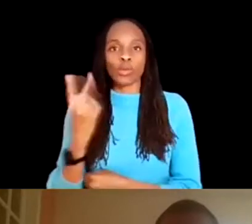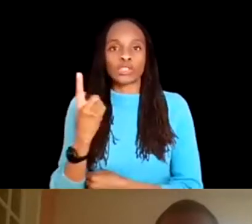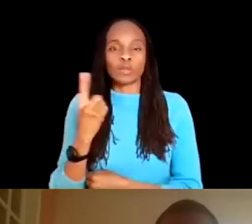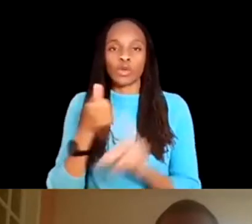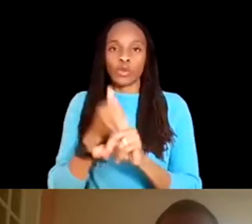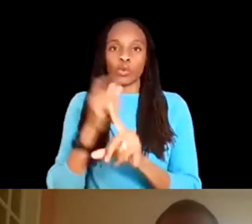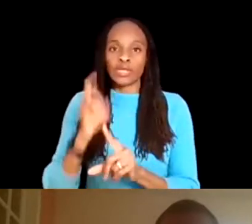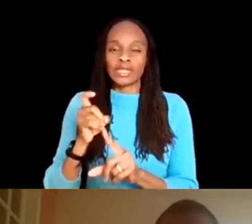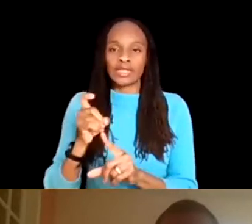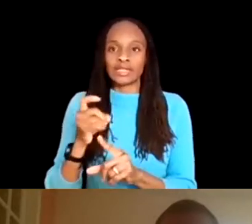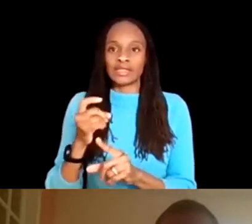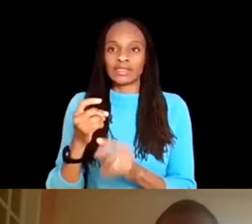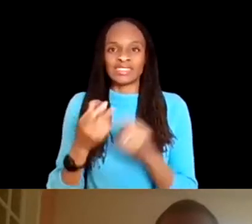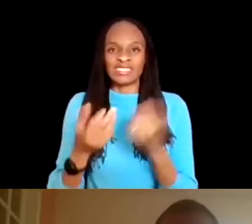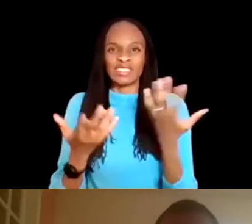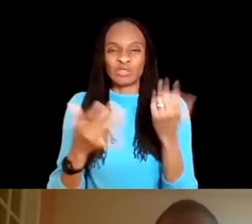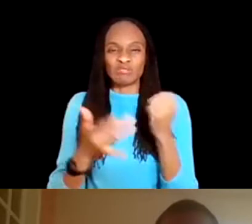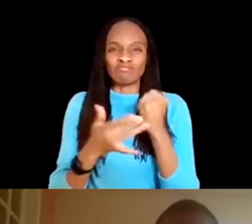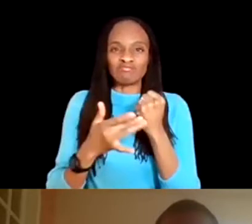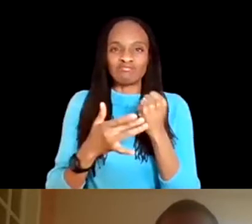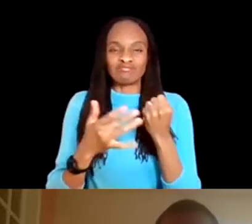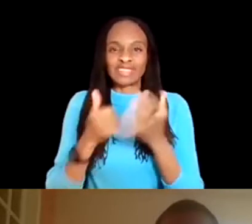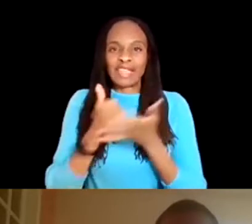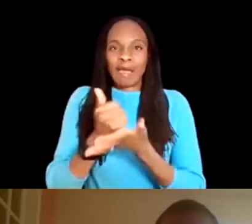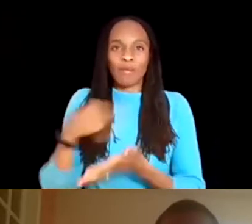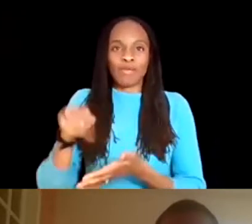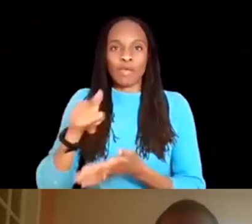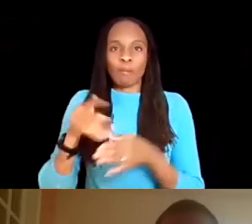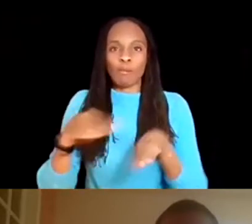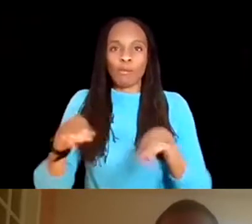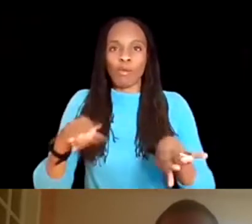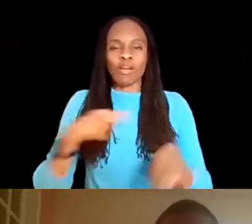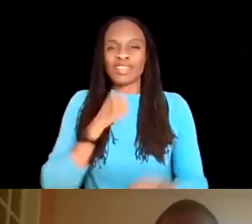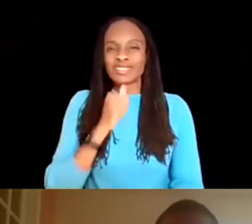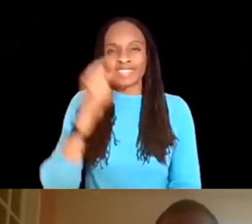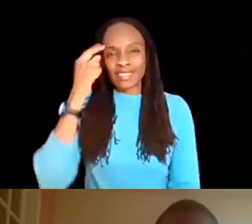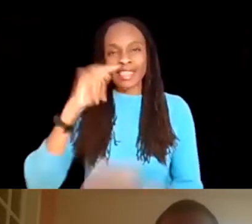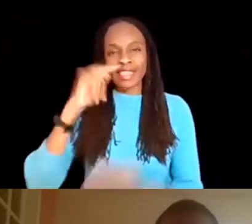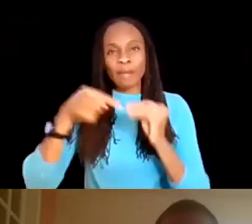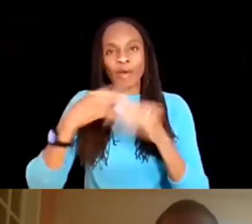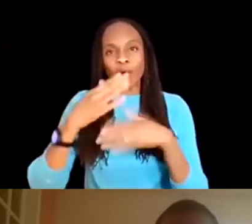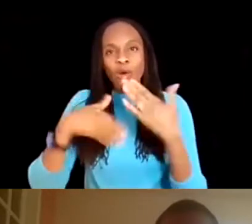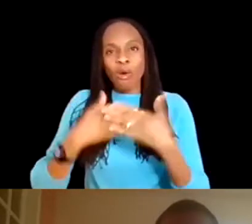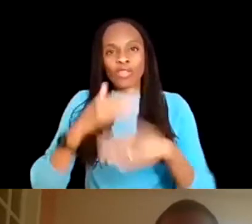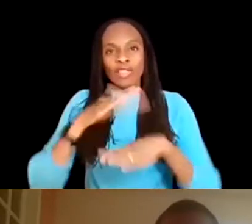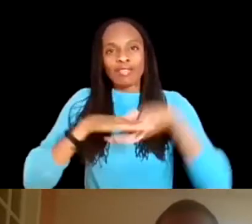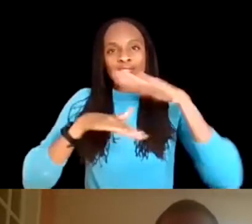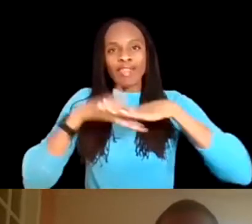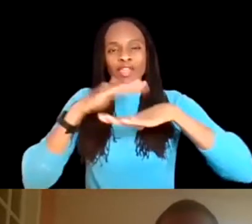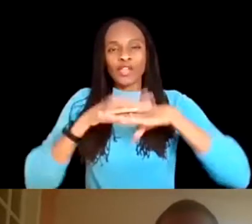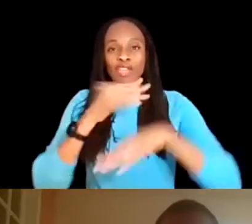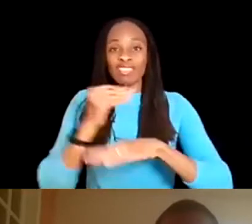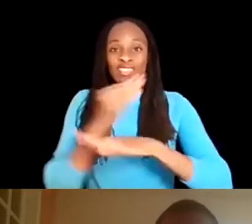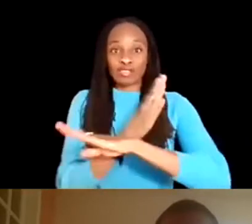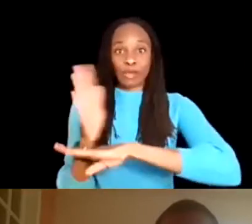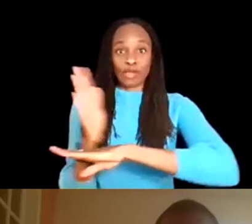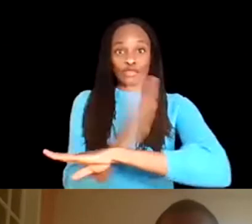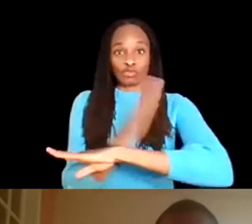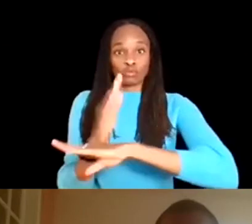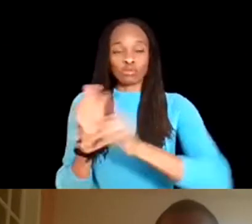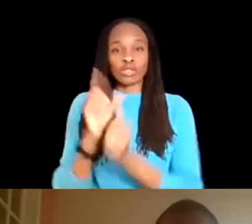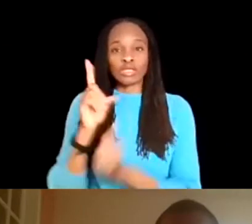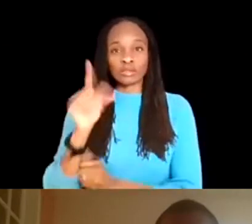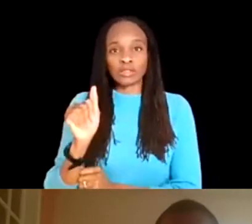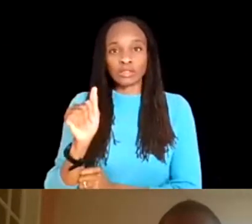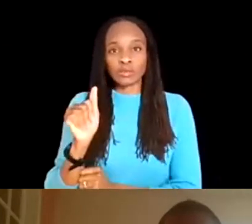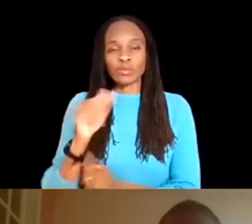mobility device to walk. I didn't think about all of the layers and the spectrum that disability is. And when I